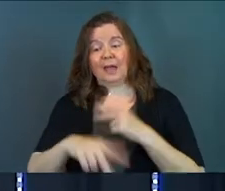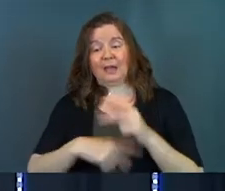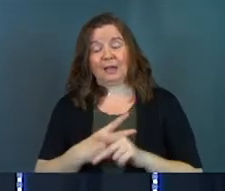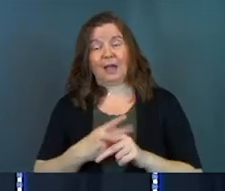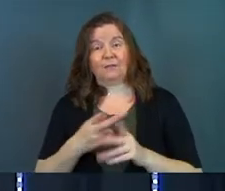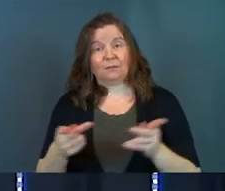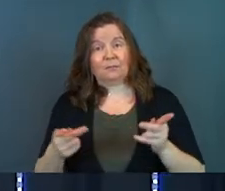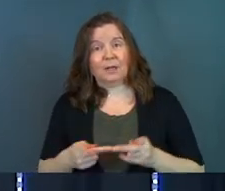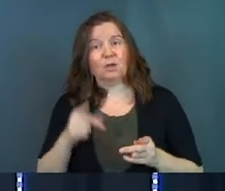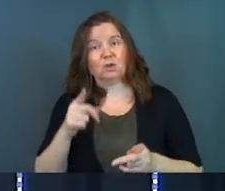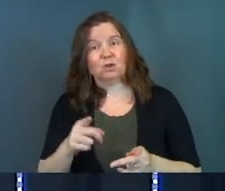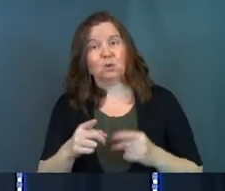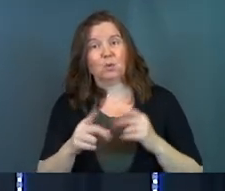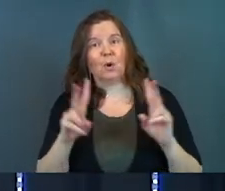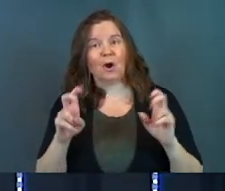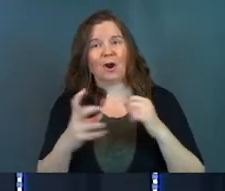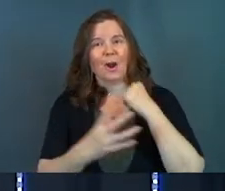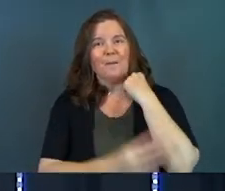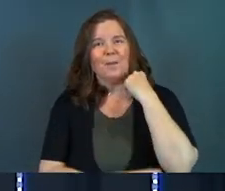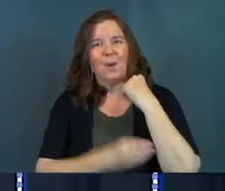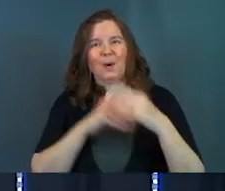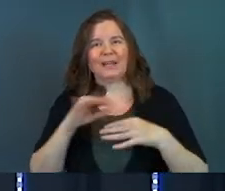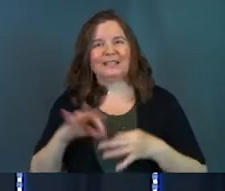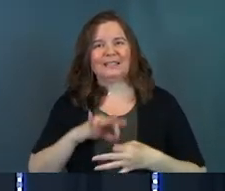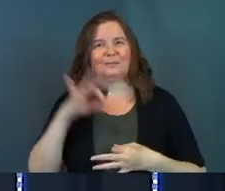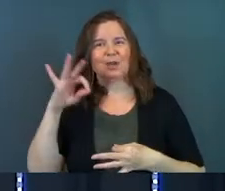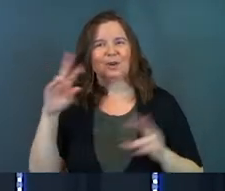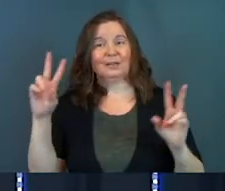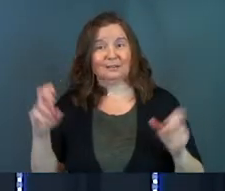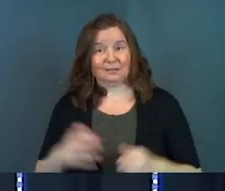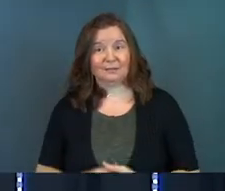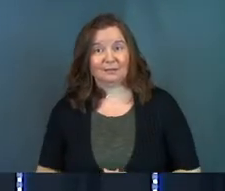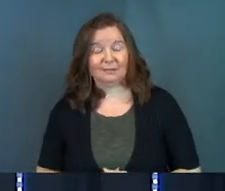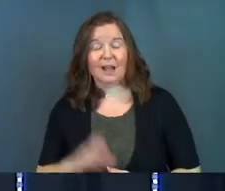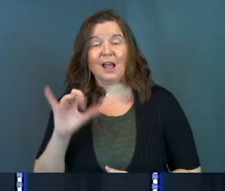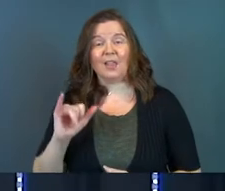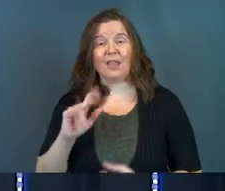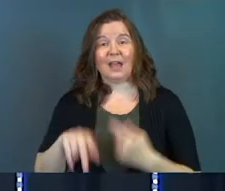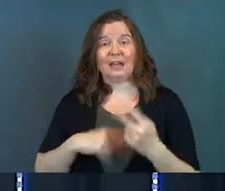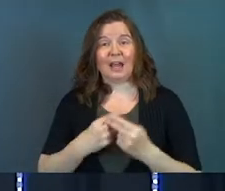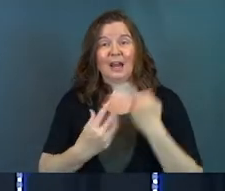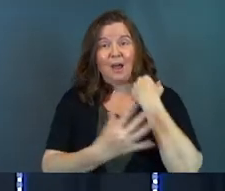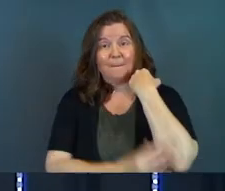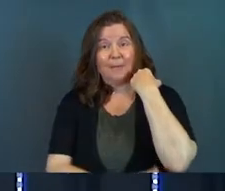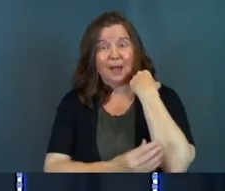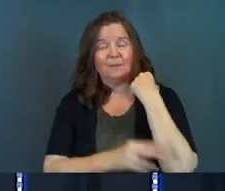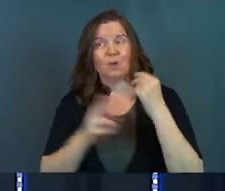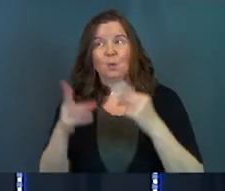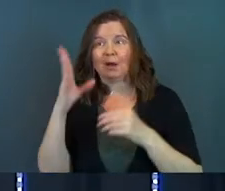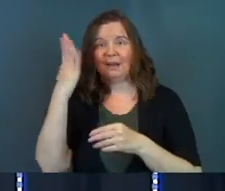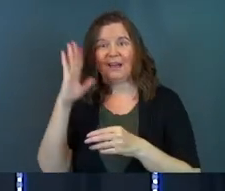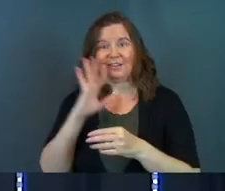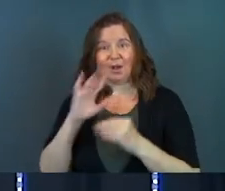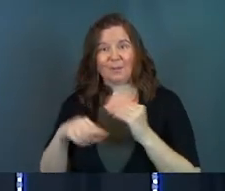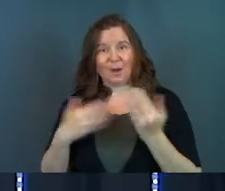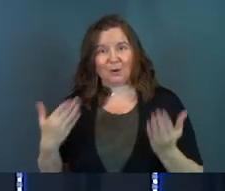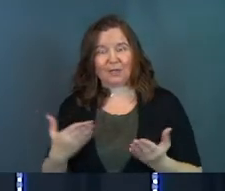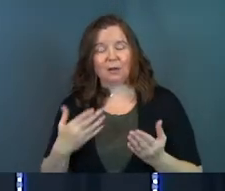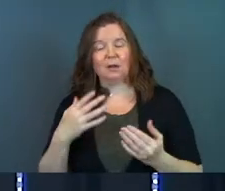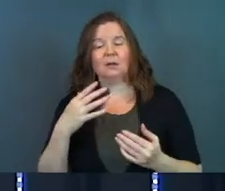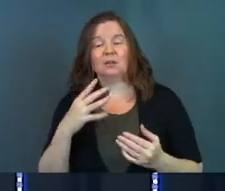kind of spot, you are poor in spirit. And that kind of poverty is what he's talking about here.